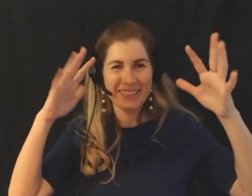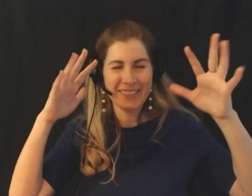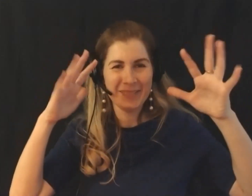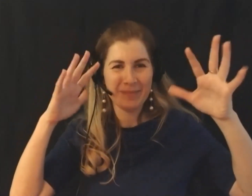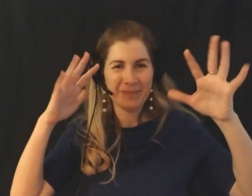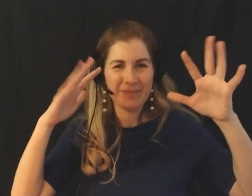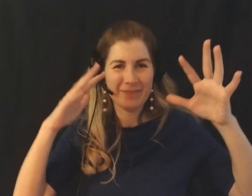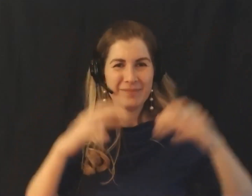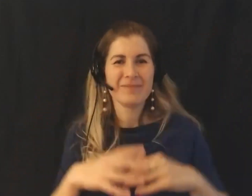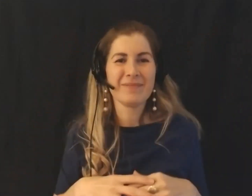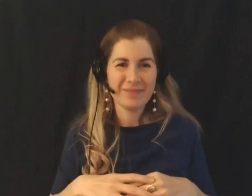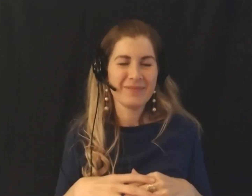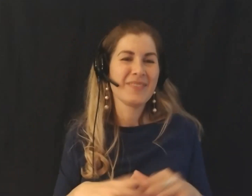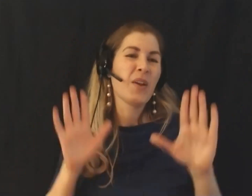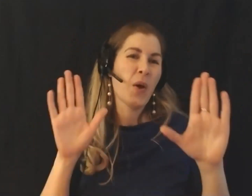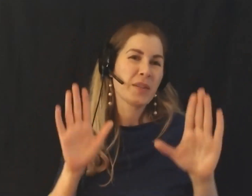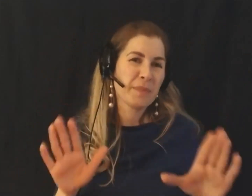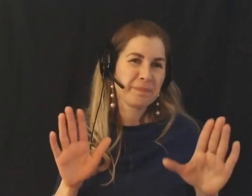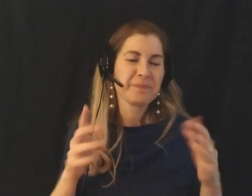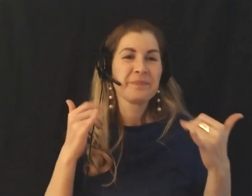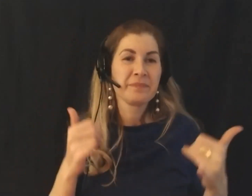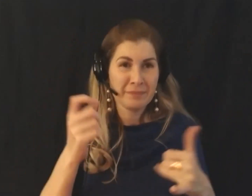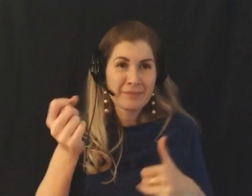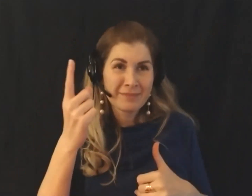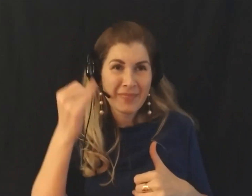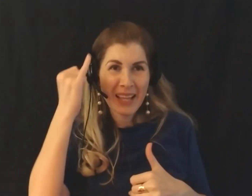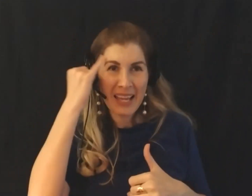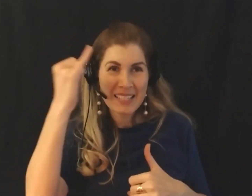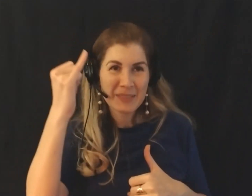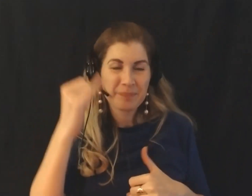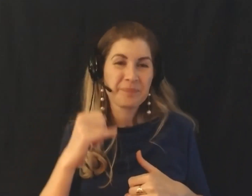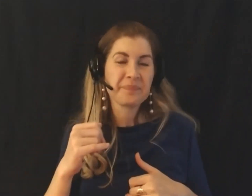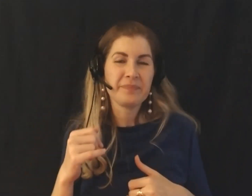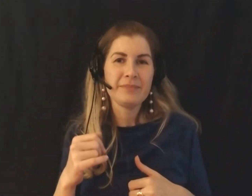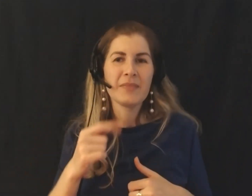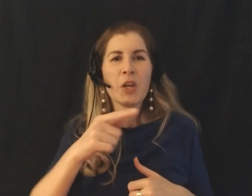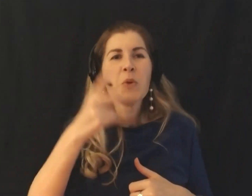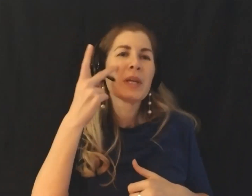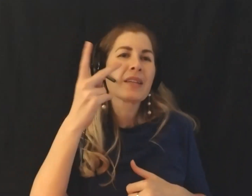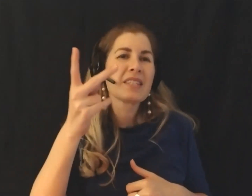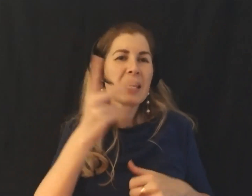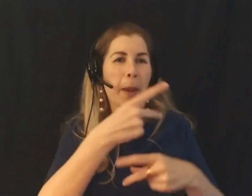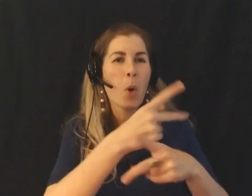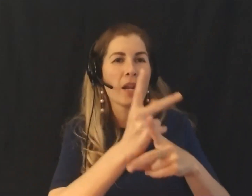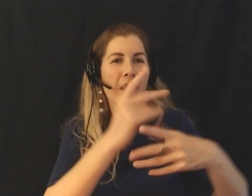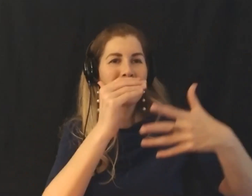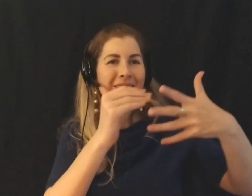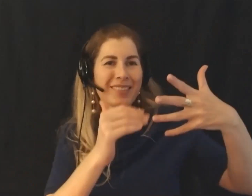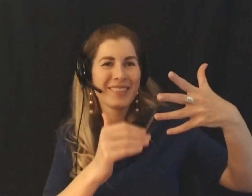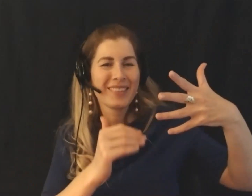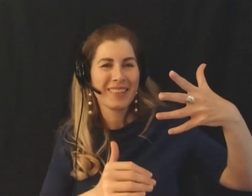Woohoo! Awesome. So you guys get the gist of that. You can see some of the products that we've listed in